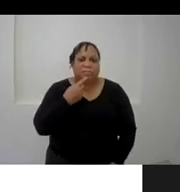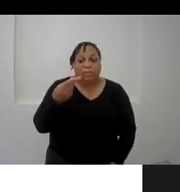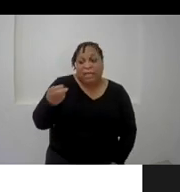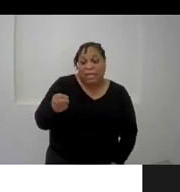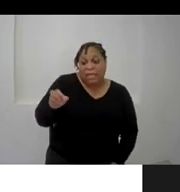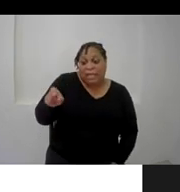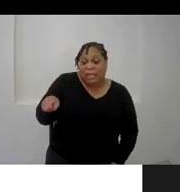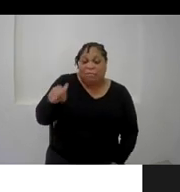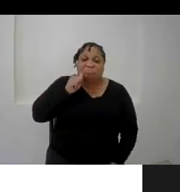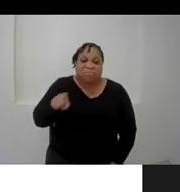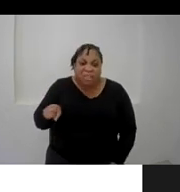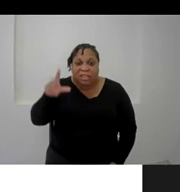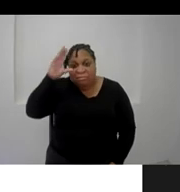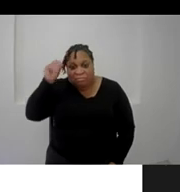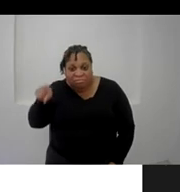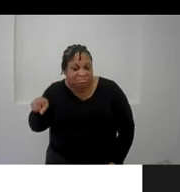cannot."